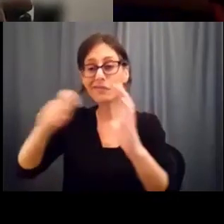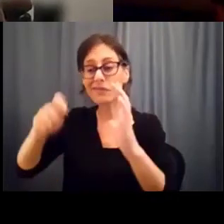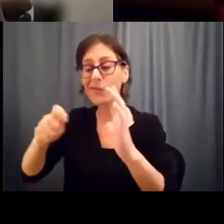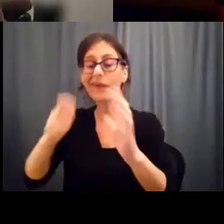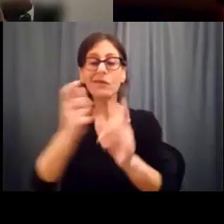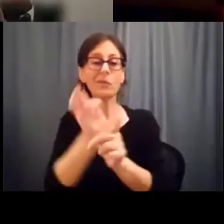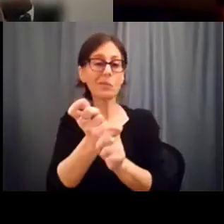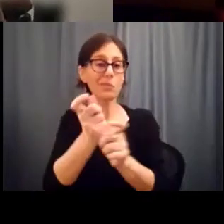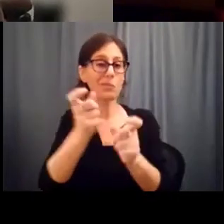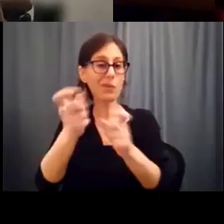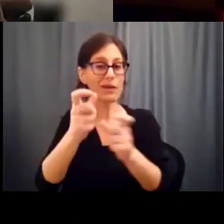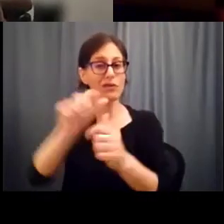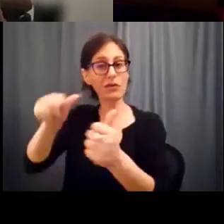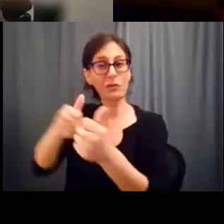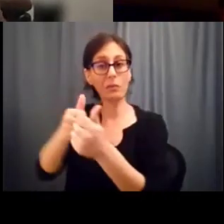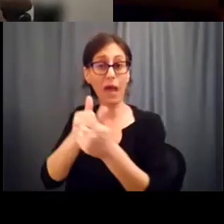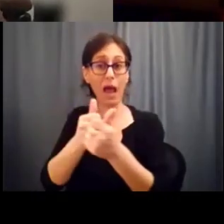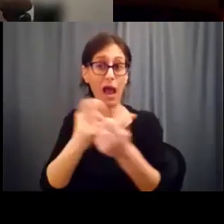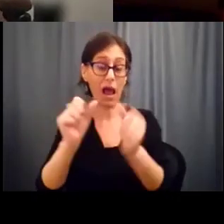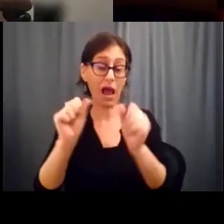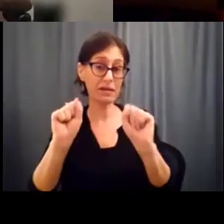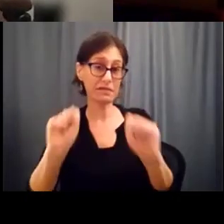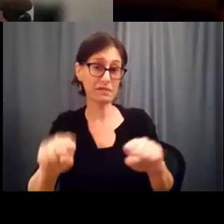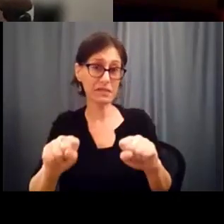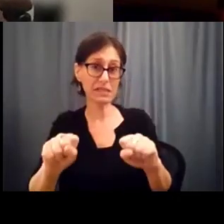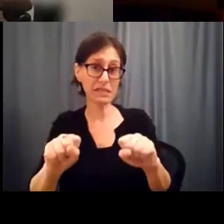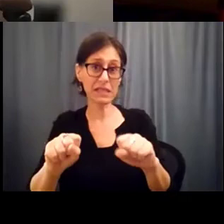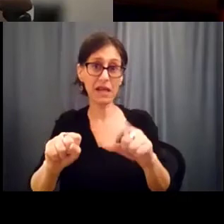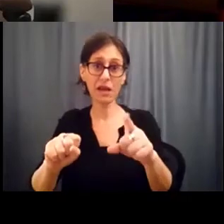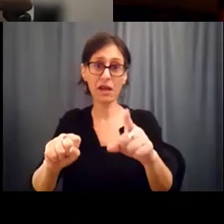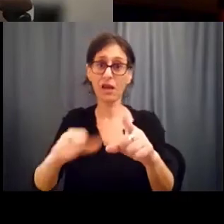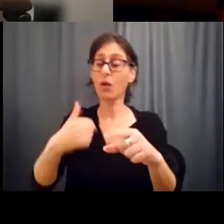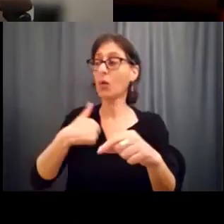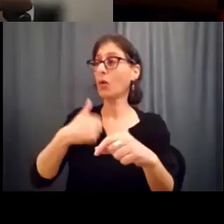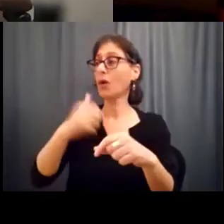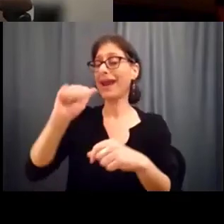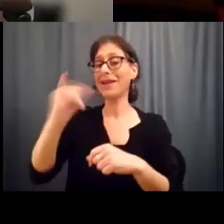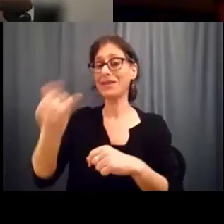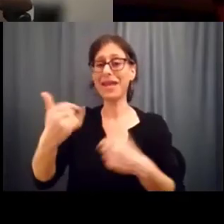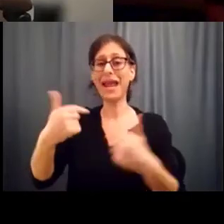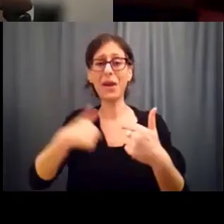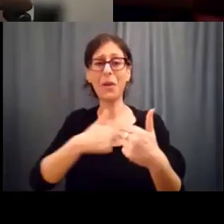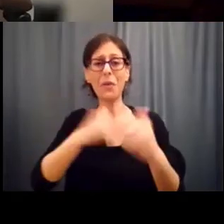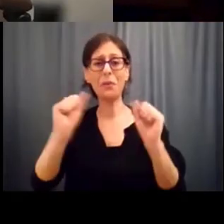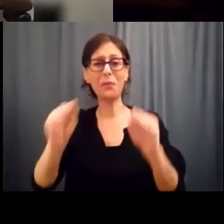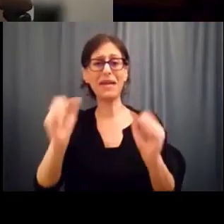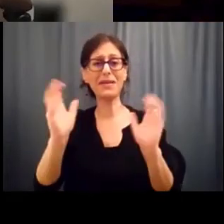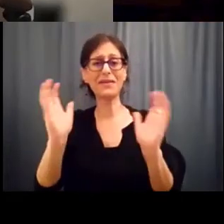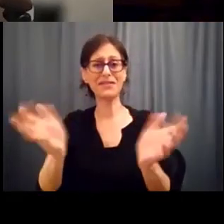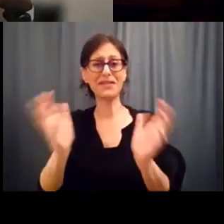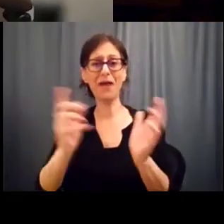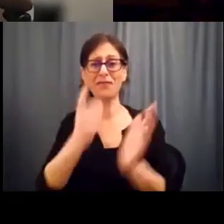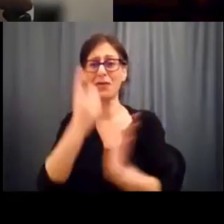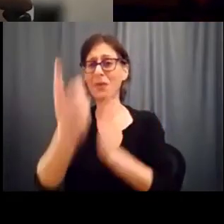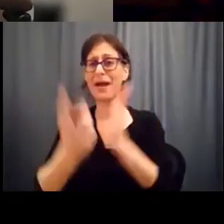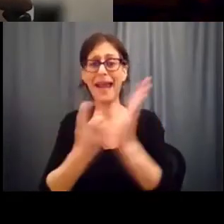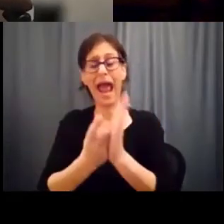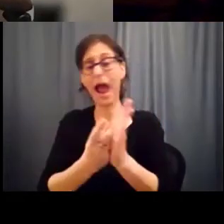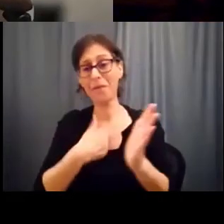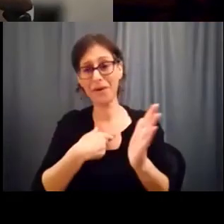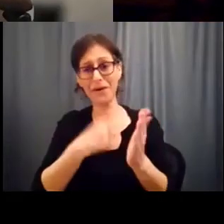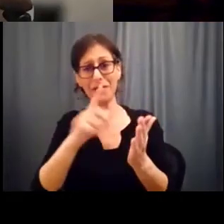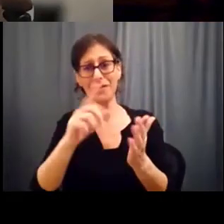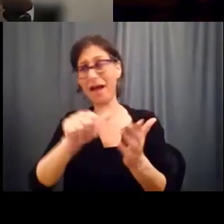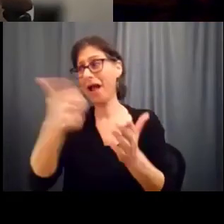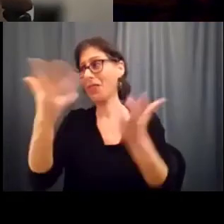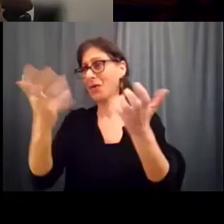going, and how can you all be part of that? We could speak for an hour on that. Who wants to go first though? Because I could